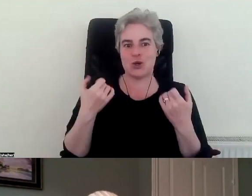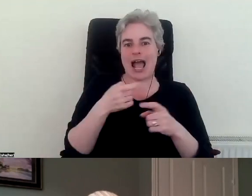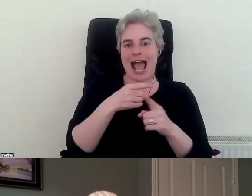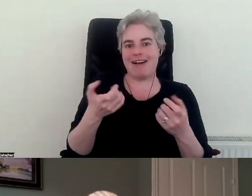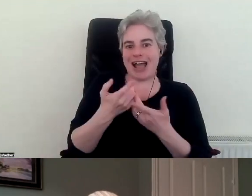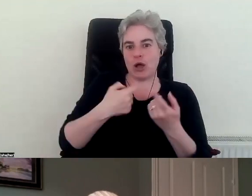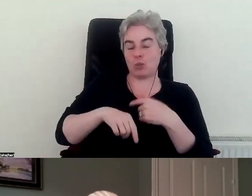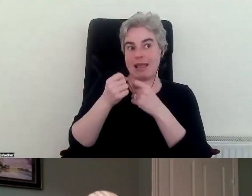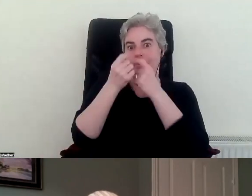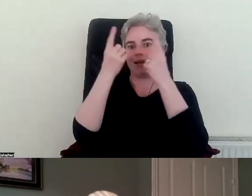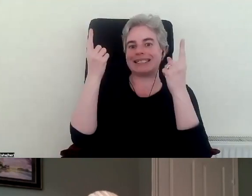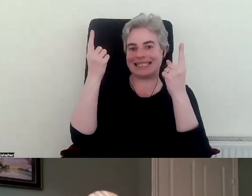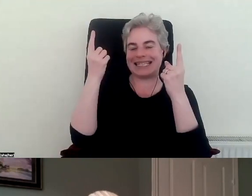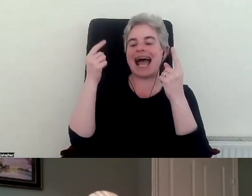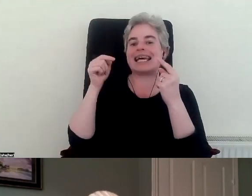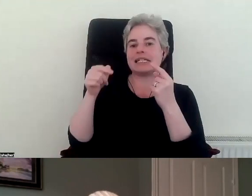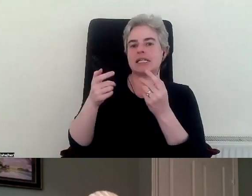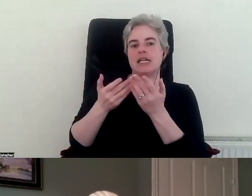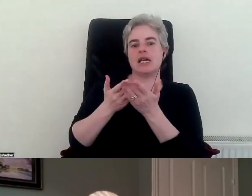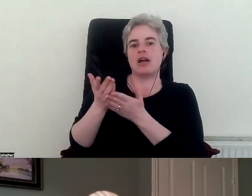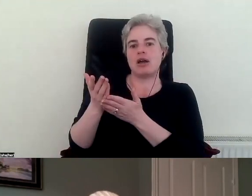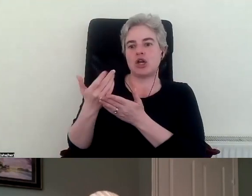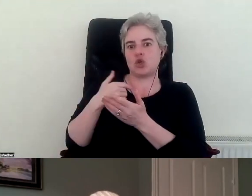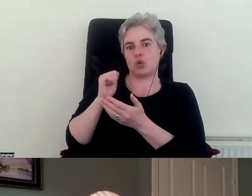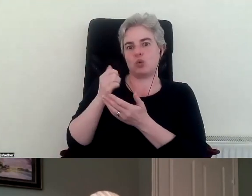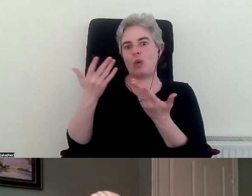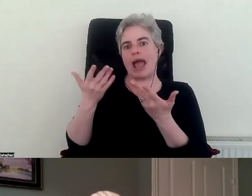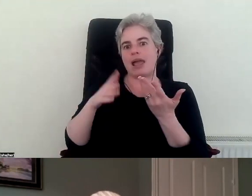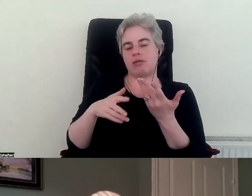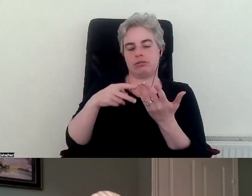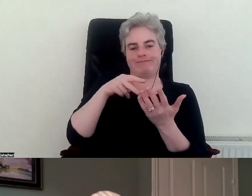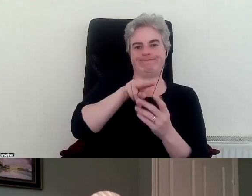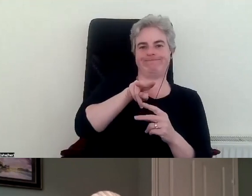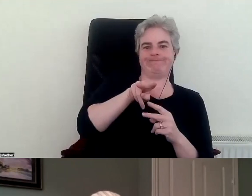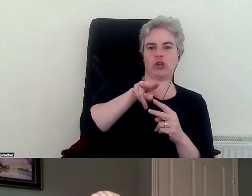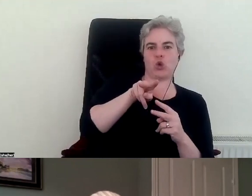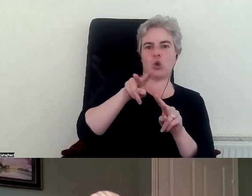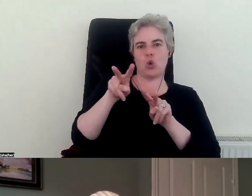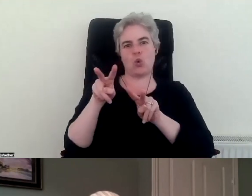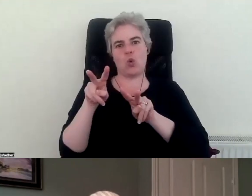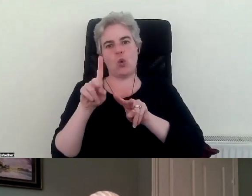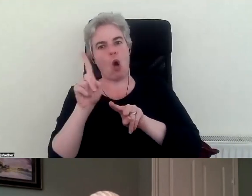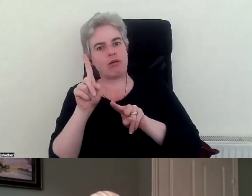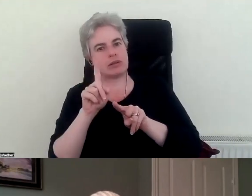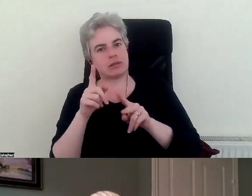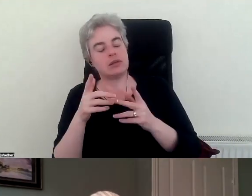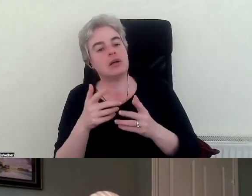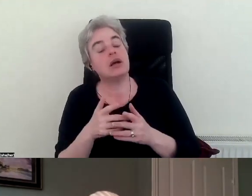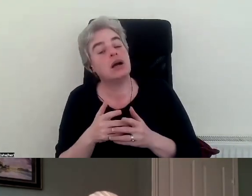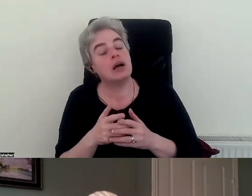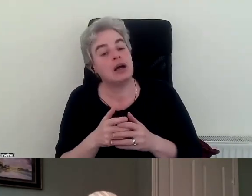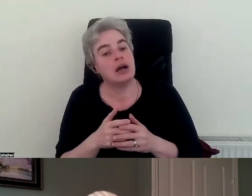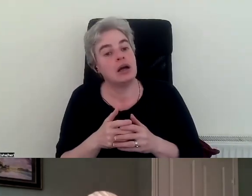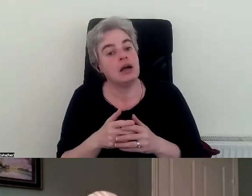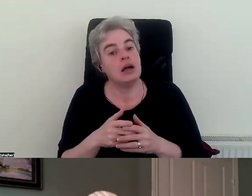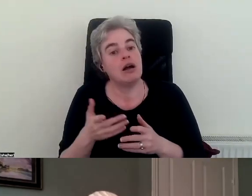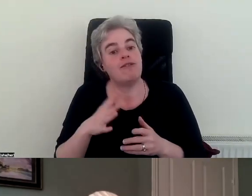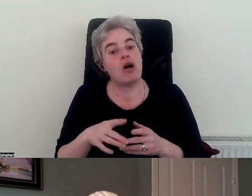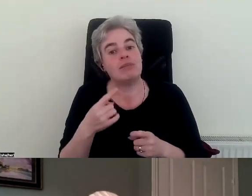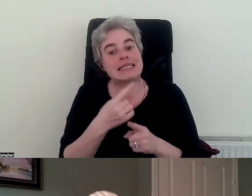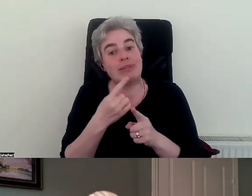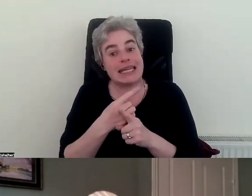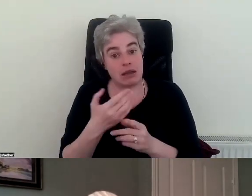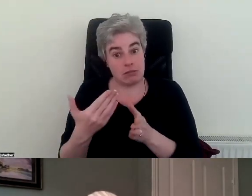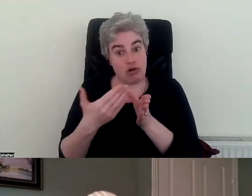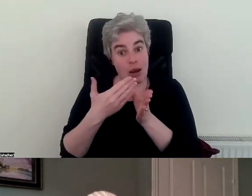that story is very often from where you're standing and looking at it. As you said, you know, again, speaking from